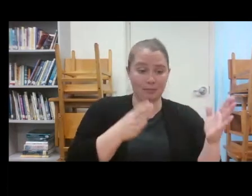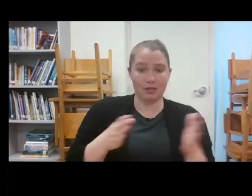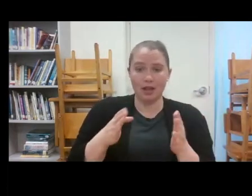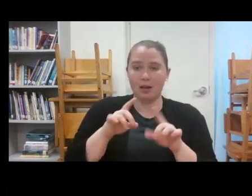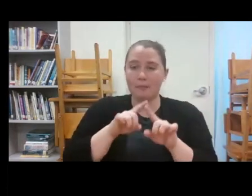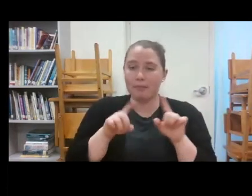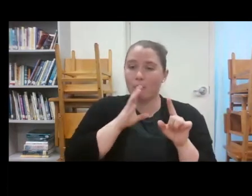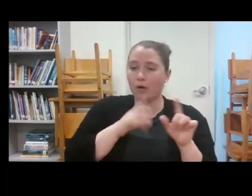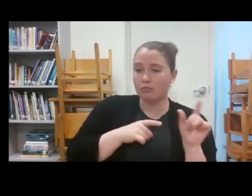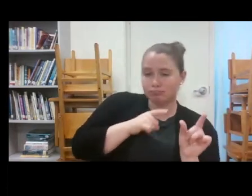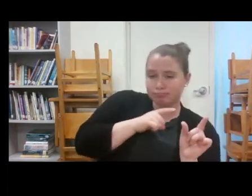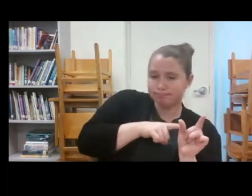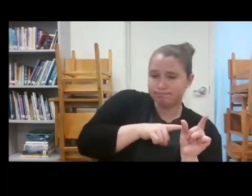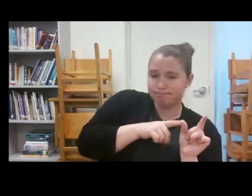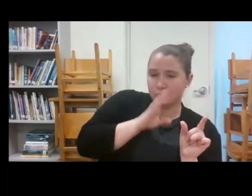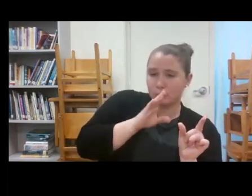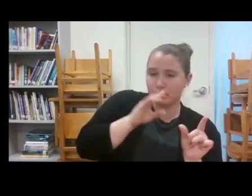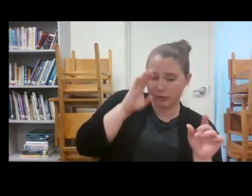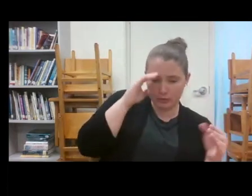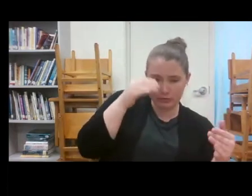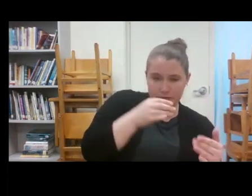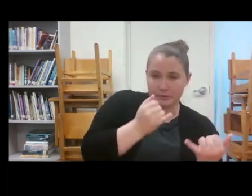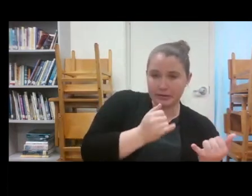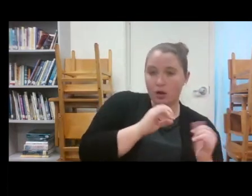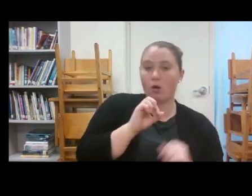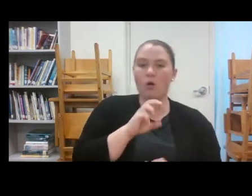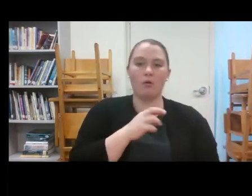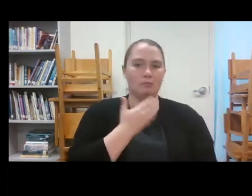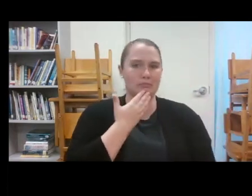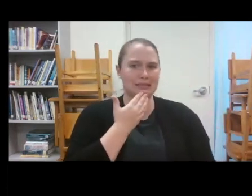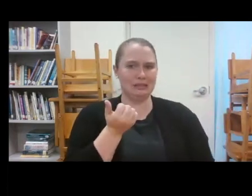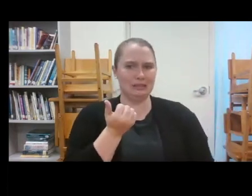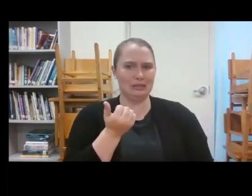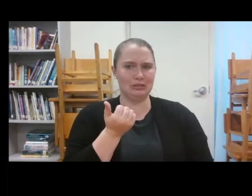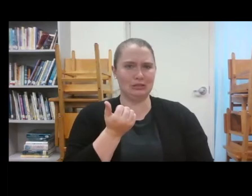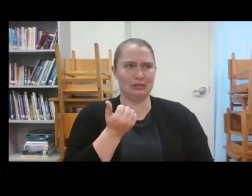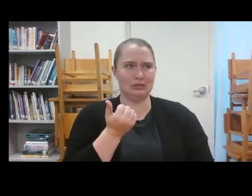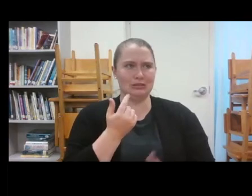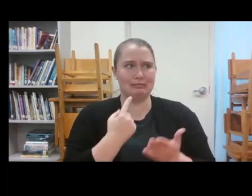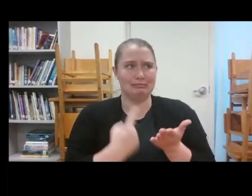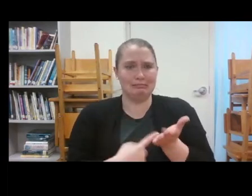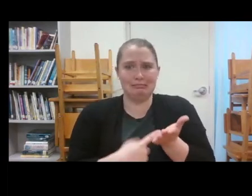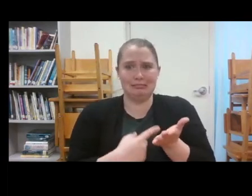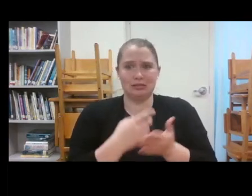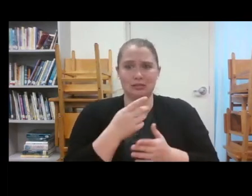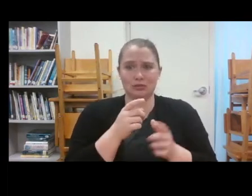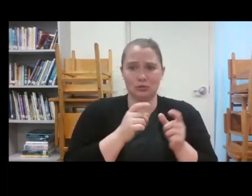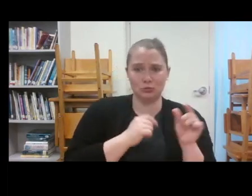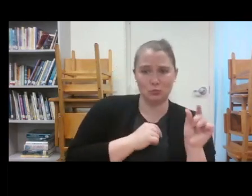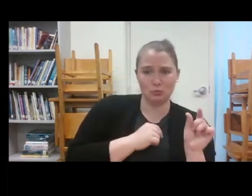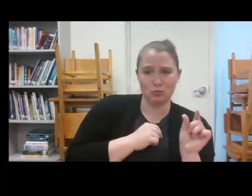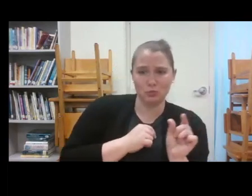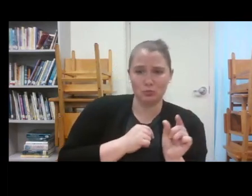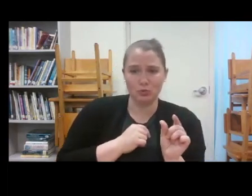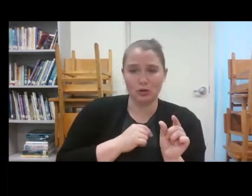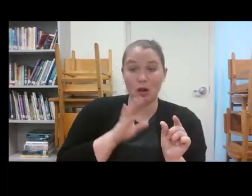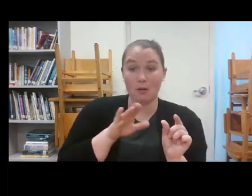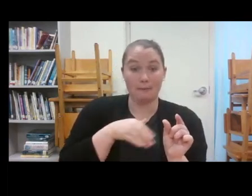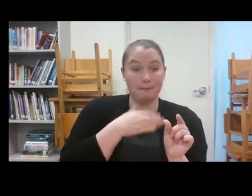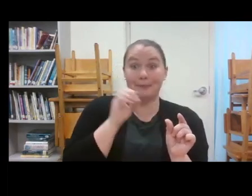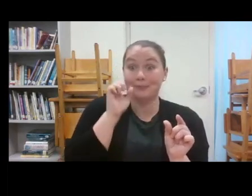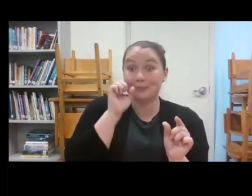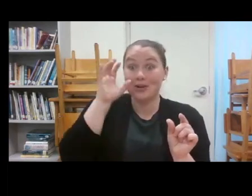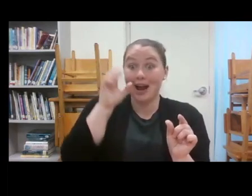only going to work on this part right now, or is it better to just talk about the little parts and then roll out, surprise, here's the next one, and